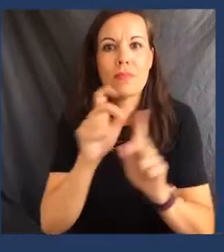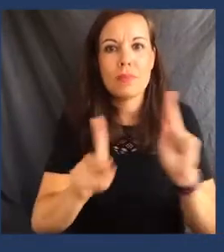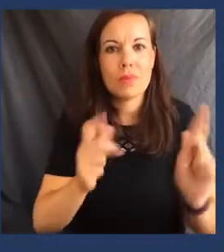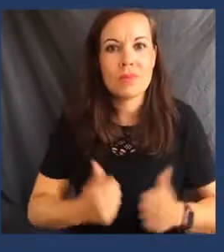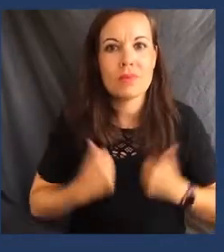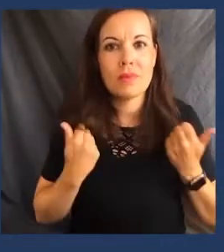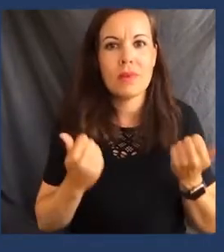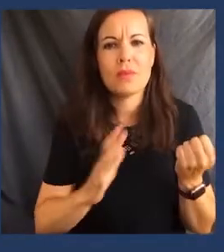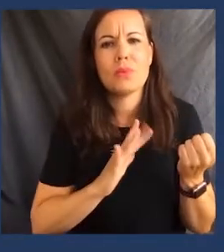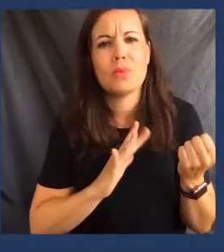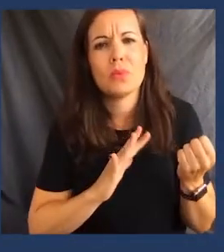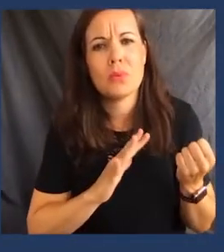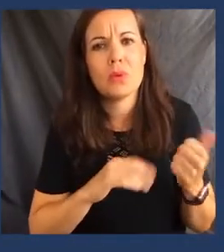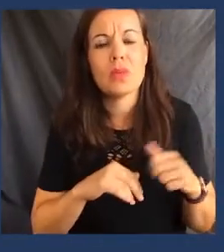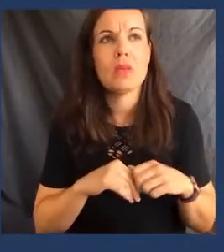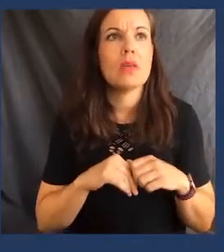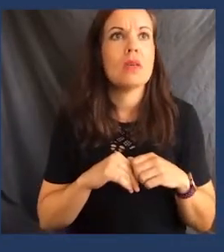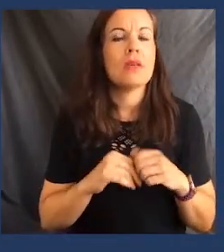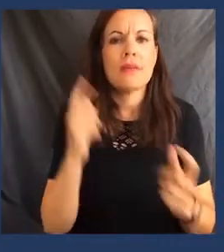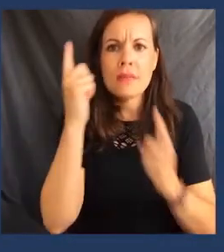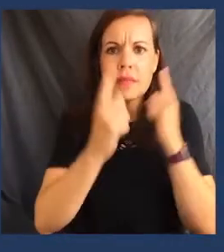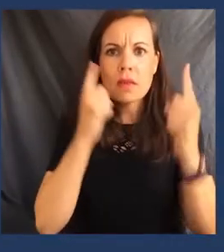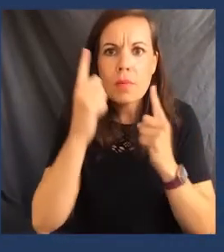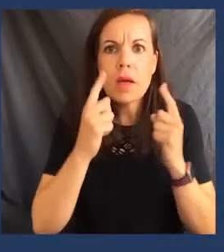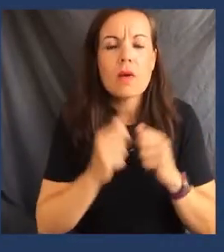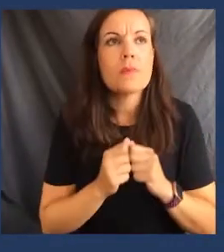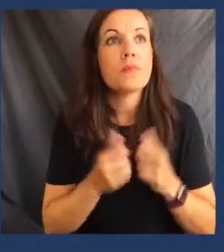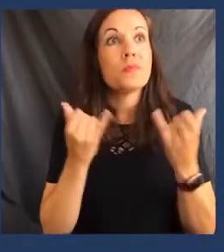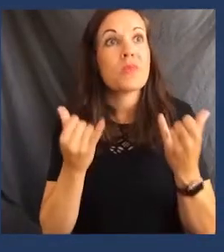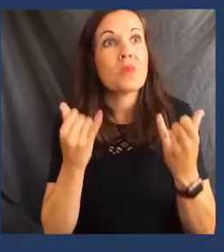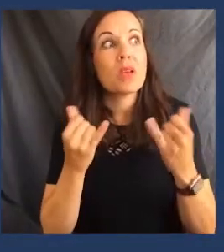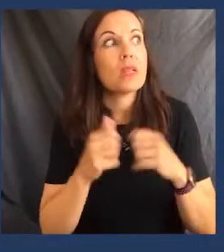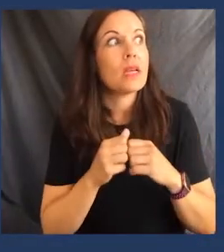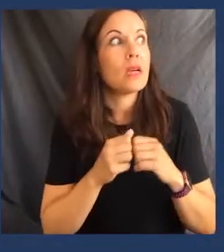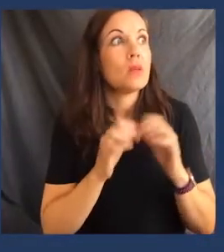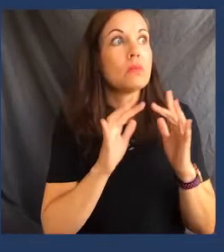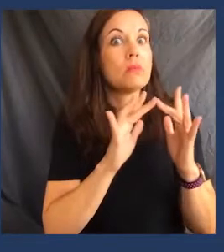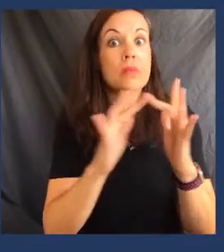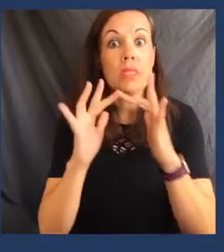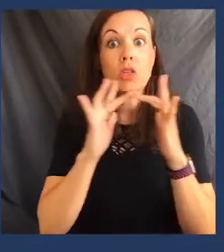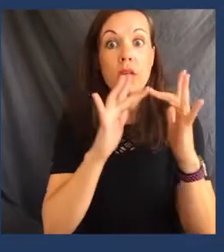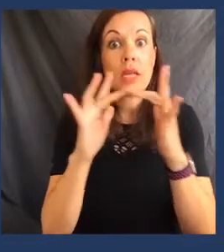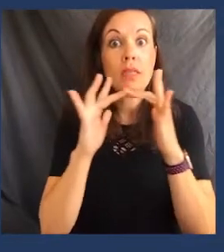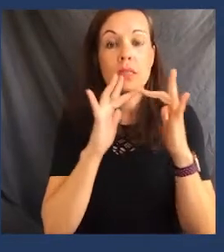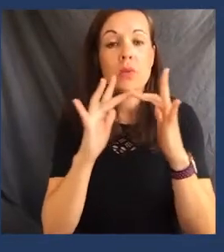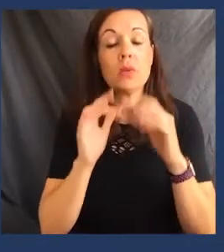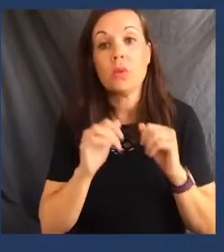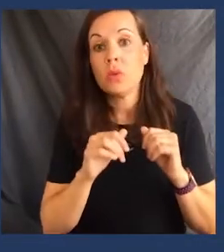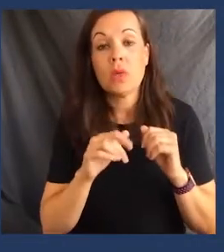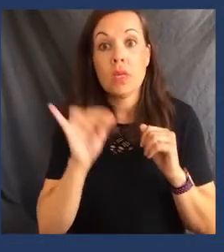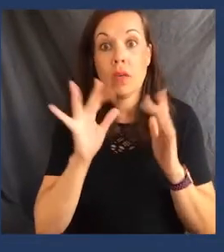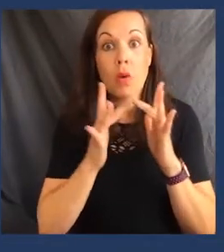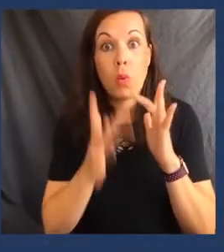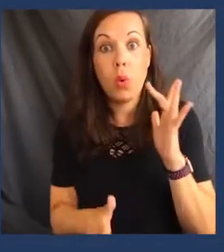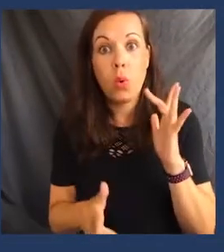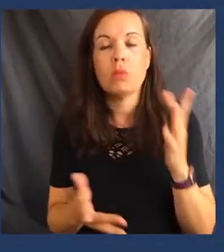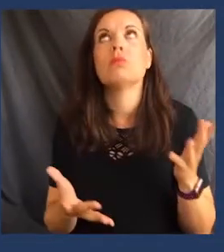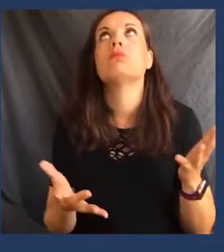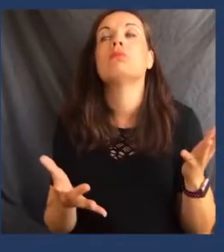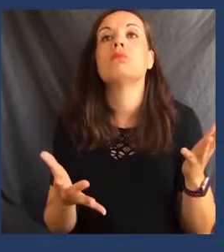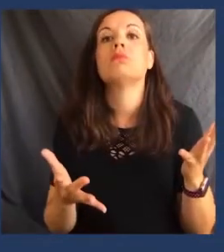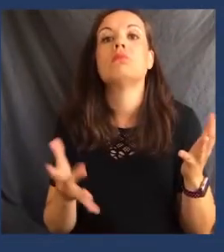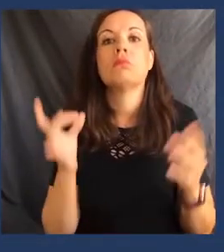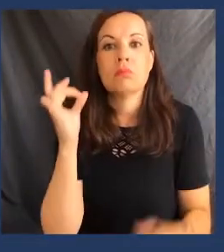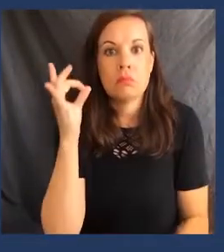lives. And think about how bad it is right now on the internet when things don't work. and how